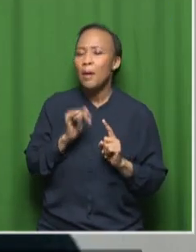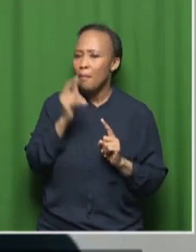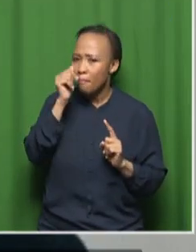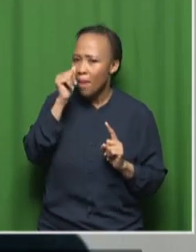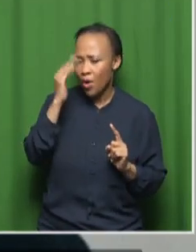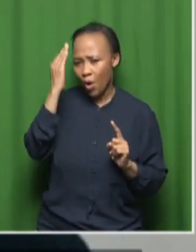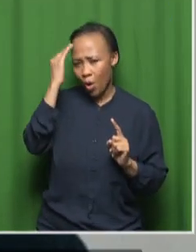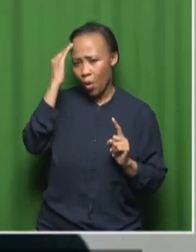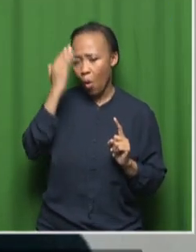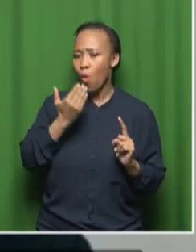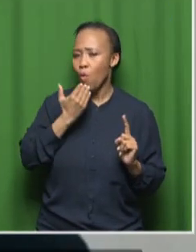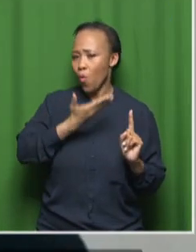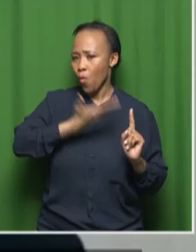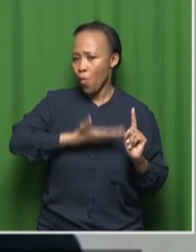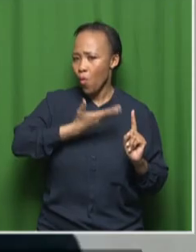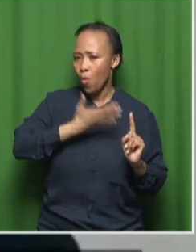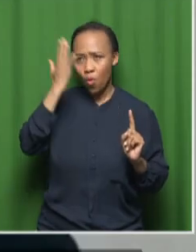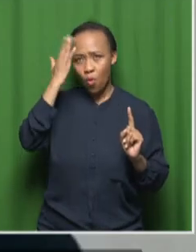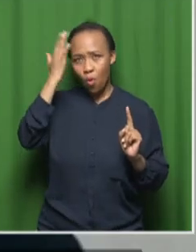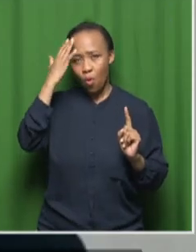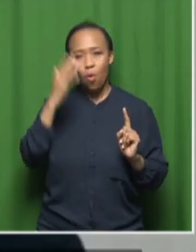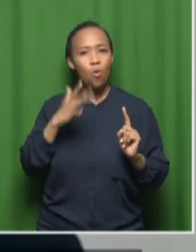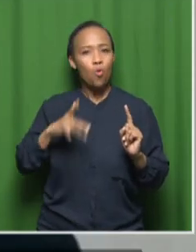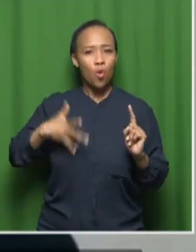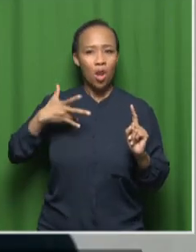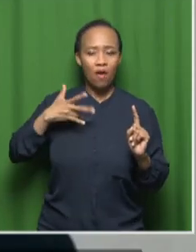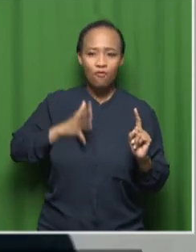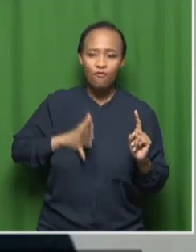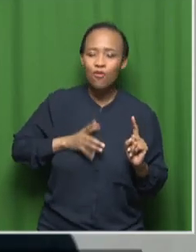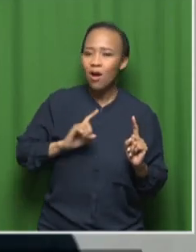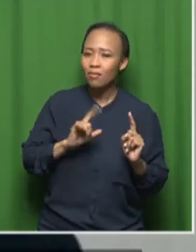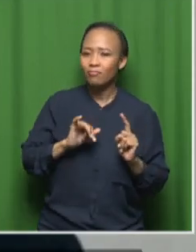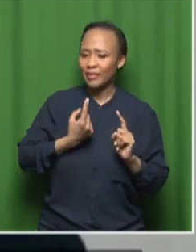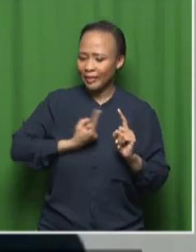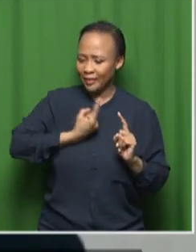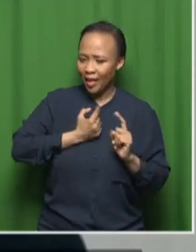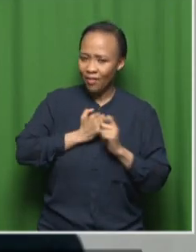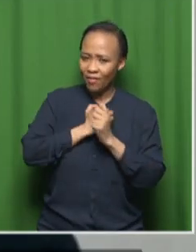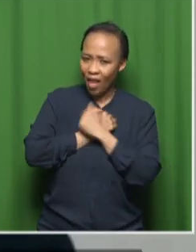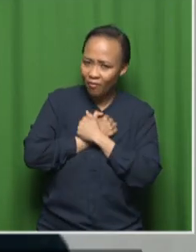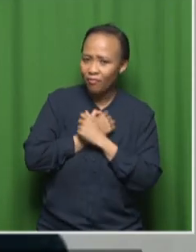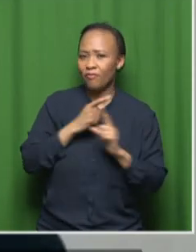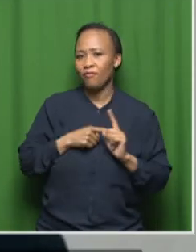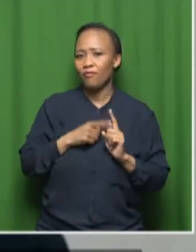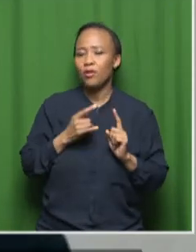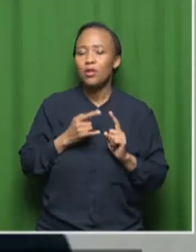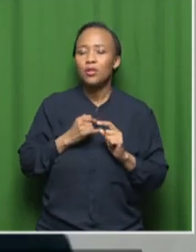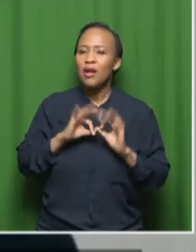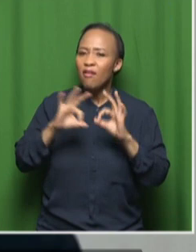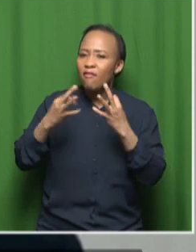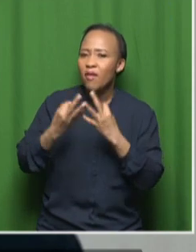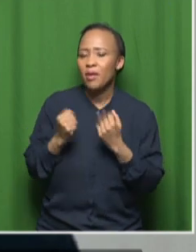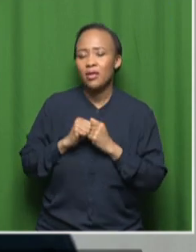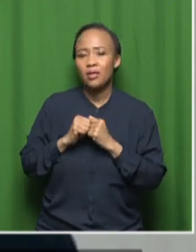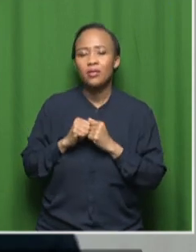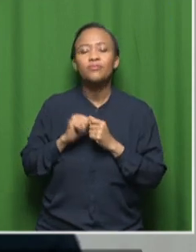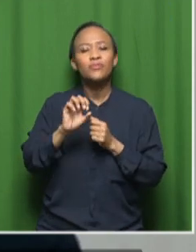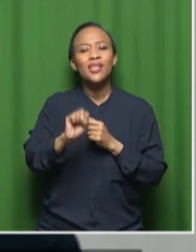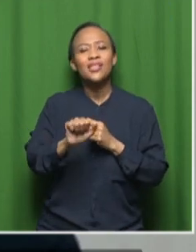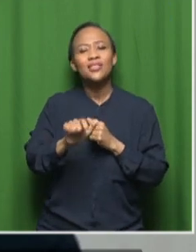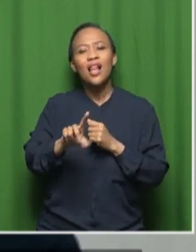knew what he wanted to be, who loved himself, who loved his family, who loved the Salvation Army, who